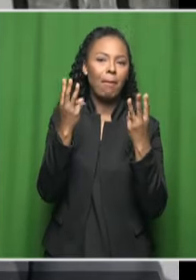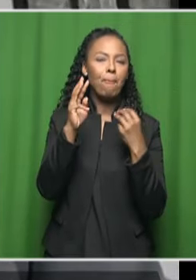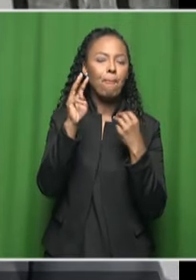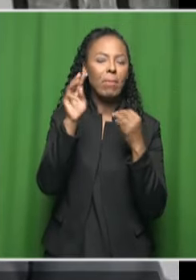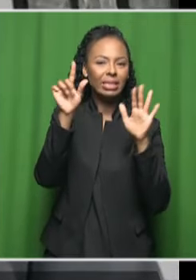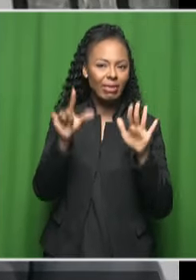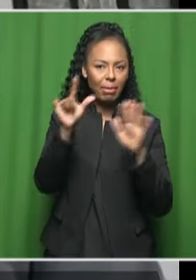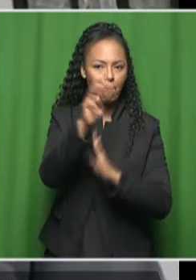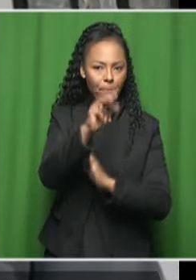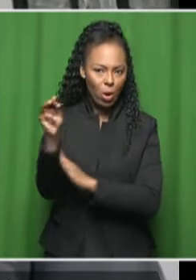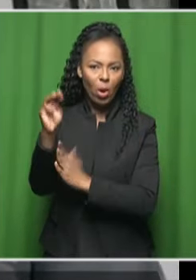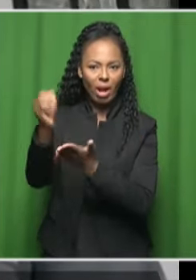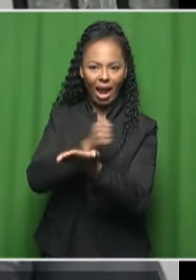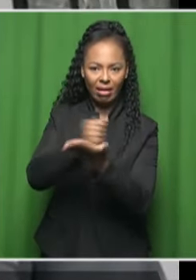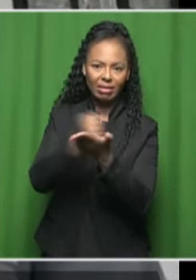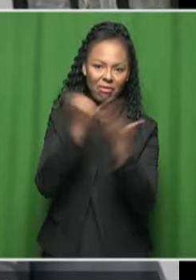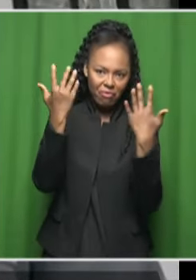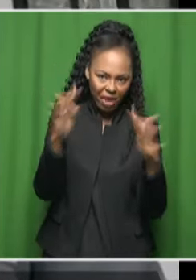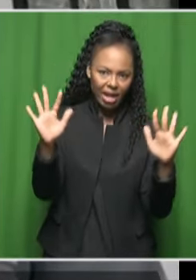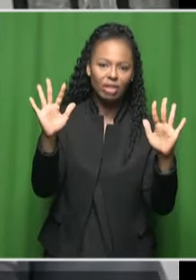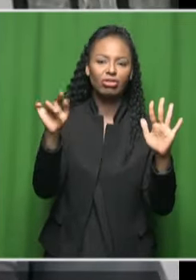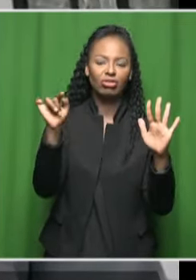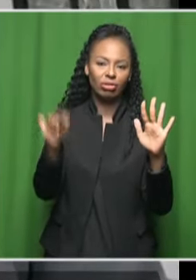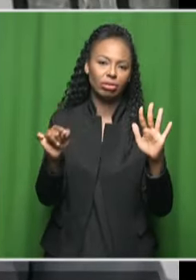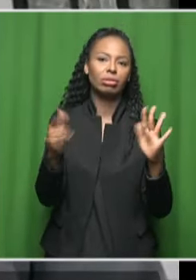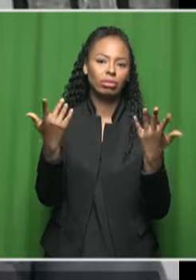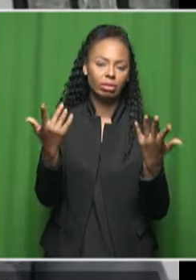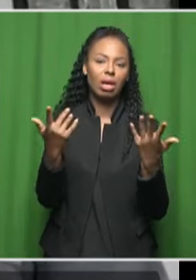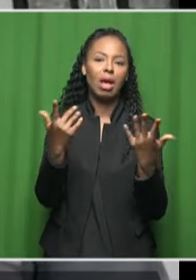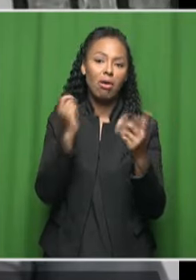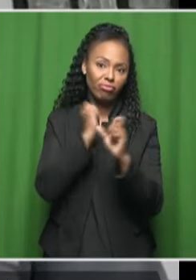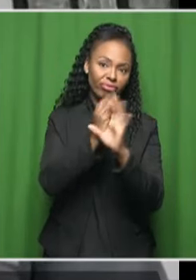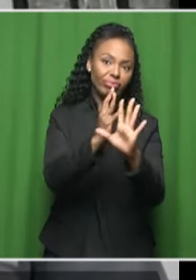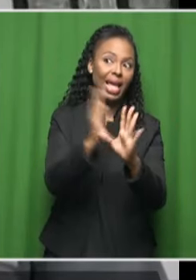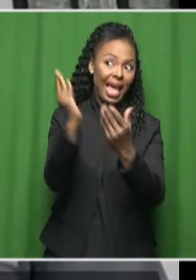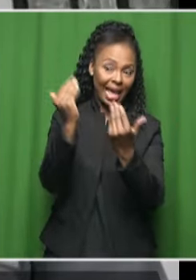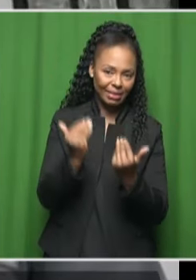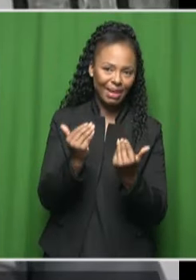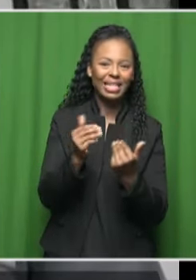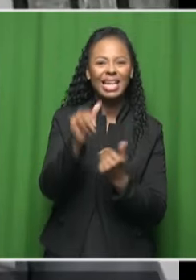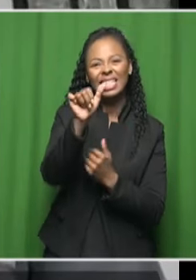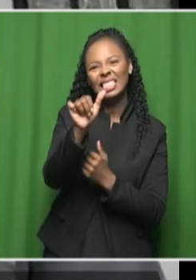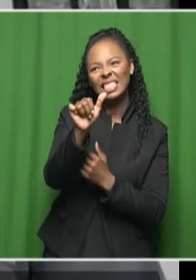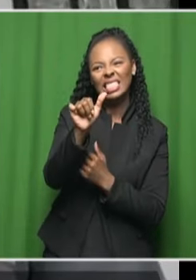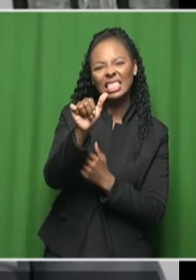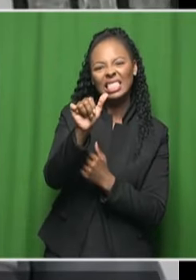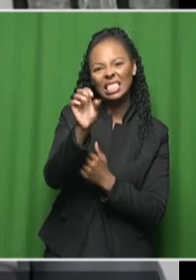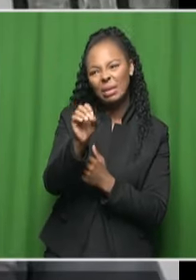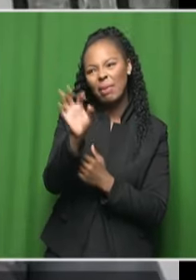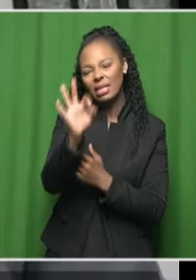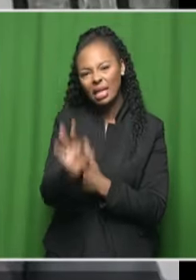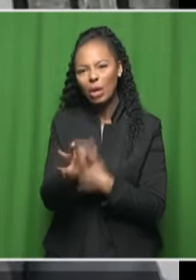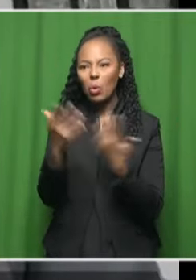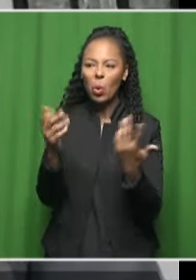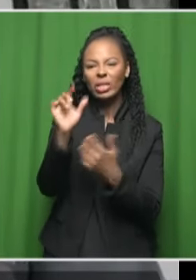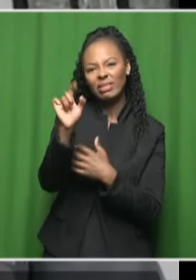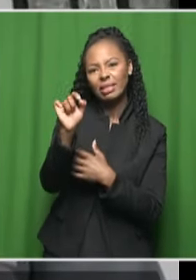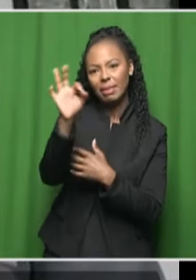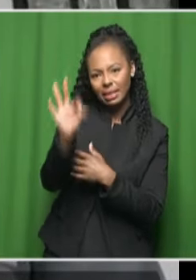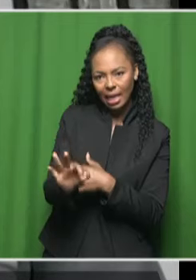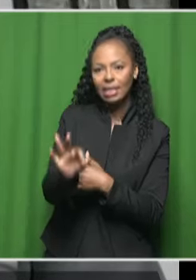the registered voters, but we do expect that up to 60% or 70% might turn in